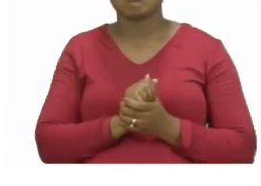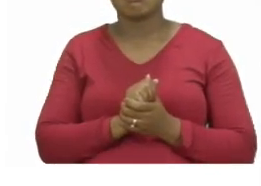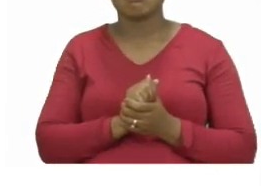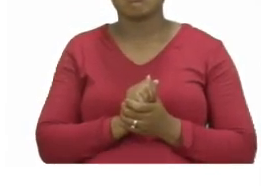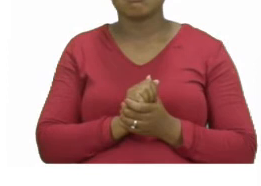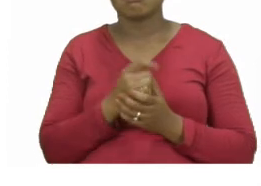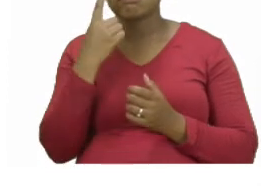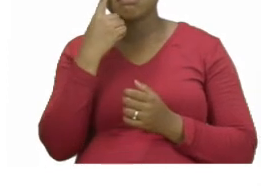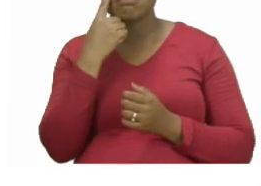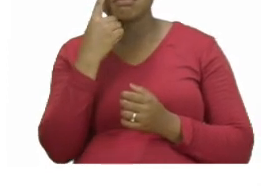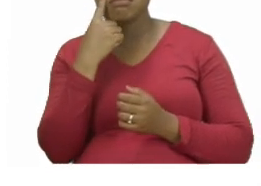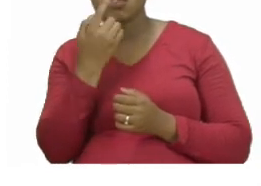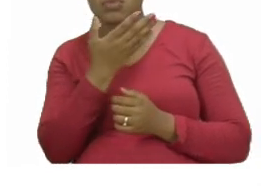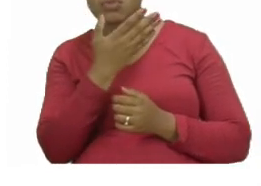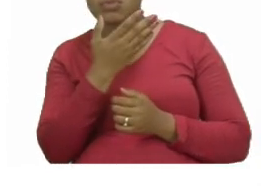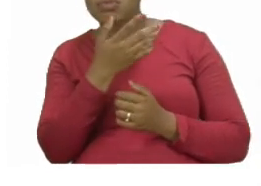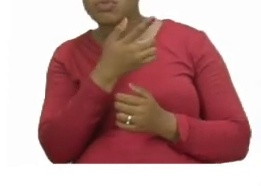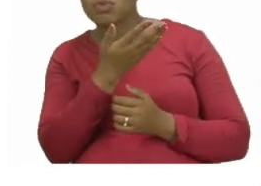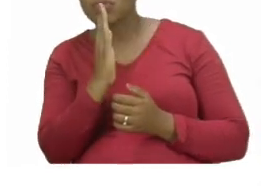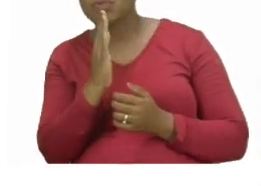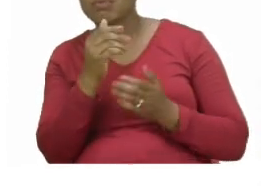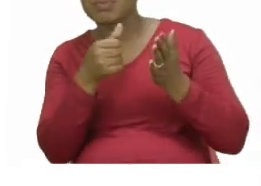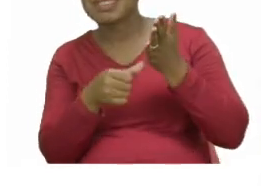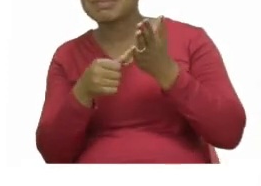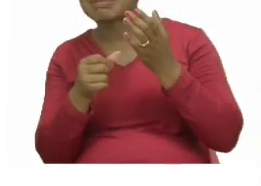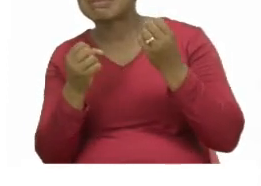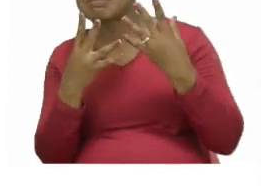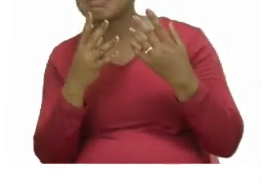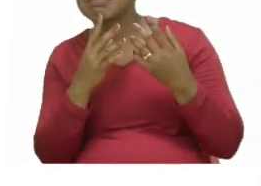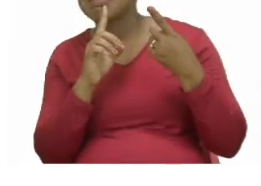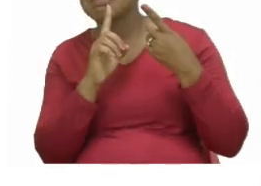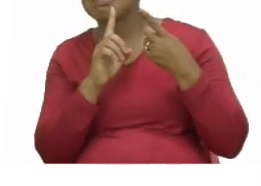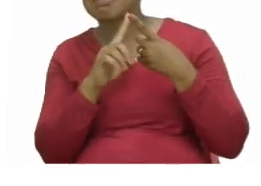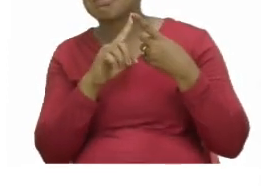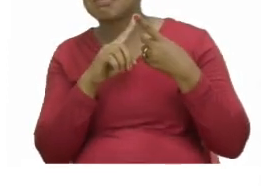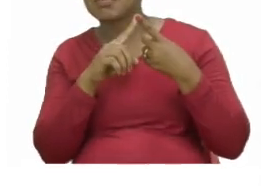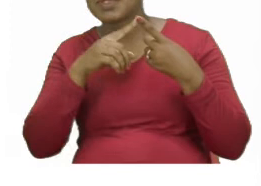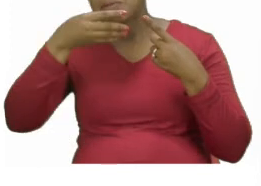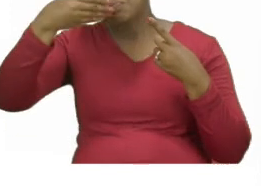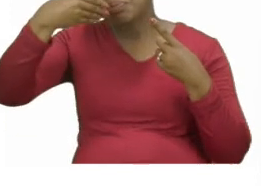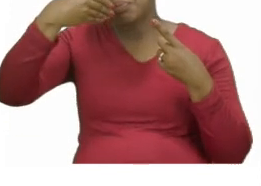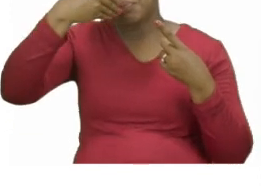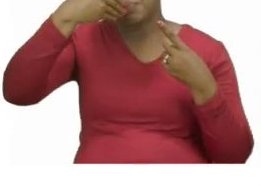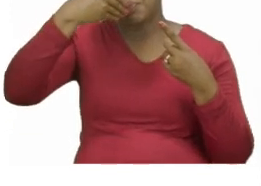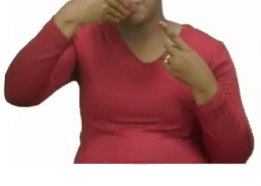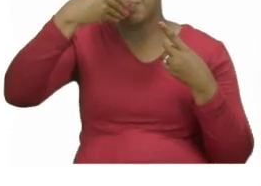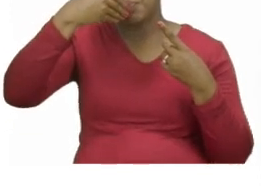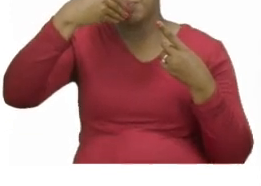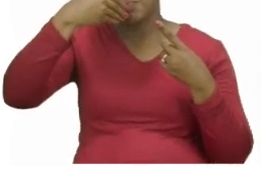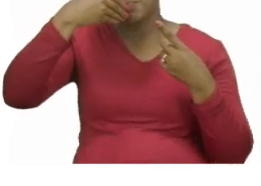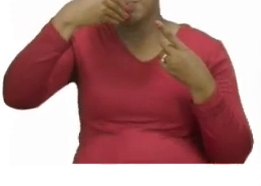at all the prices for all the items. The first item is a jar